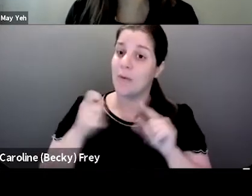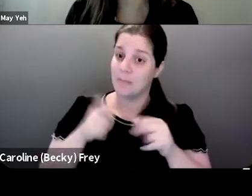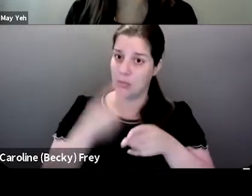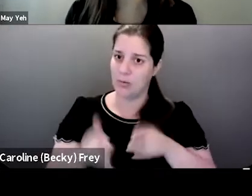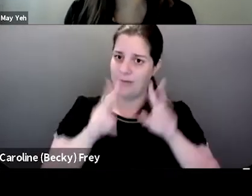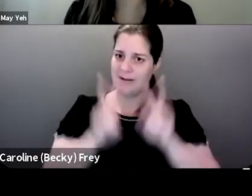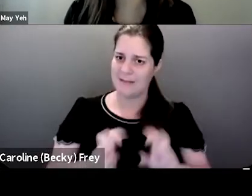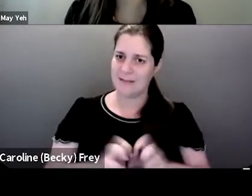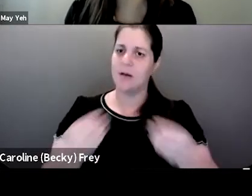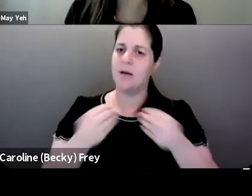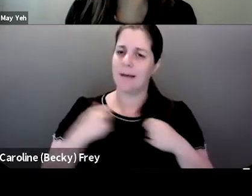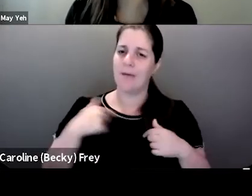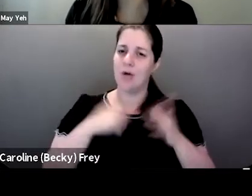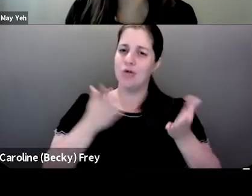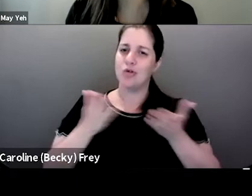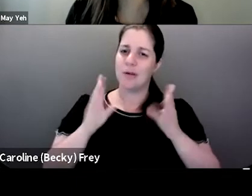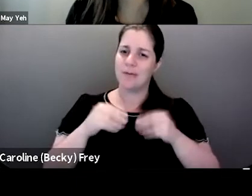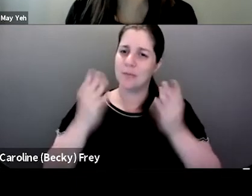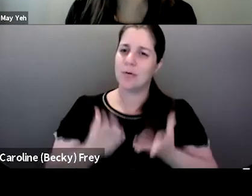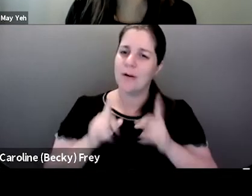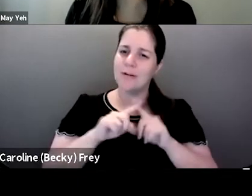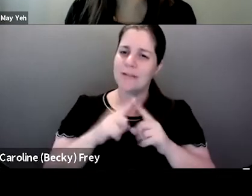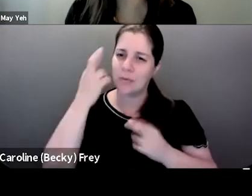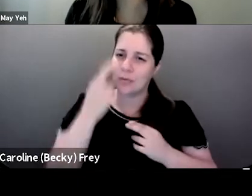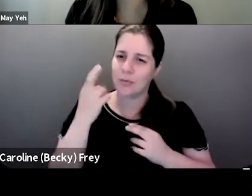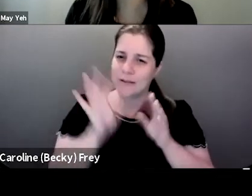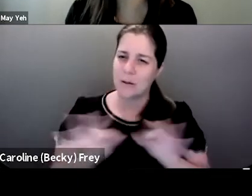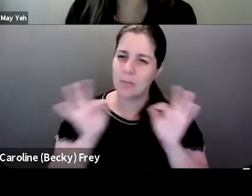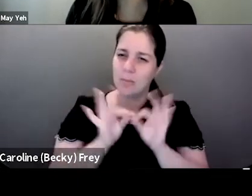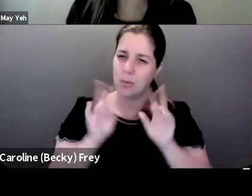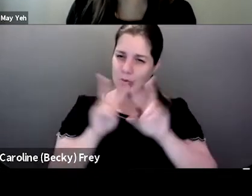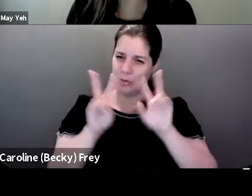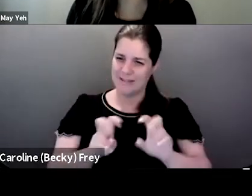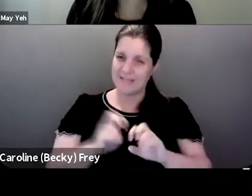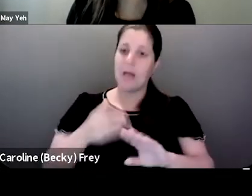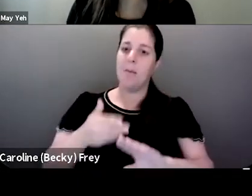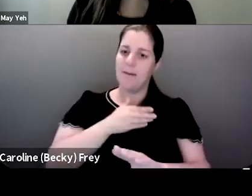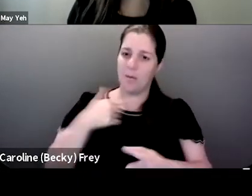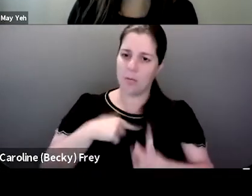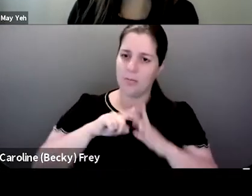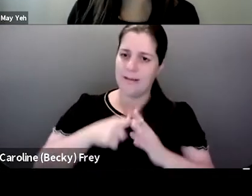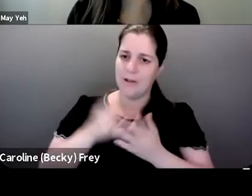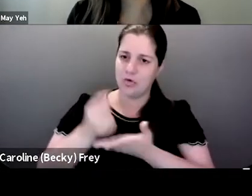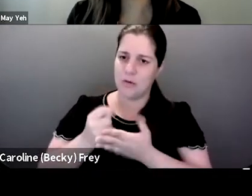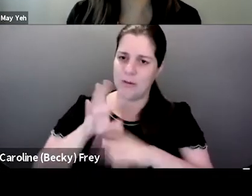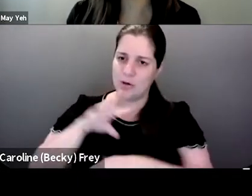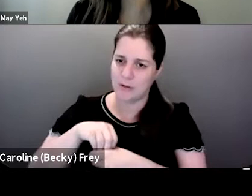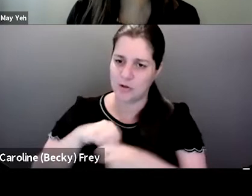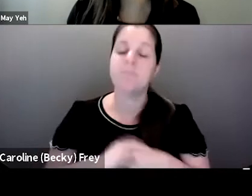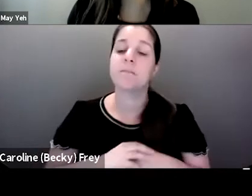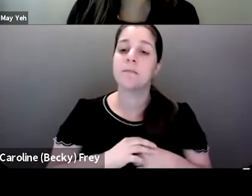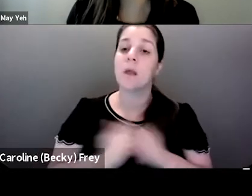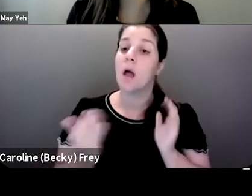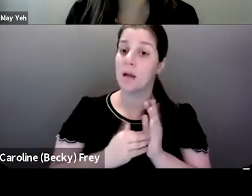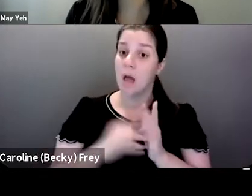service providers a sense of factors that may be especially important to address with a particular individual before they begin the intervention. I can imagine that if this